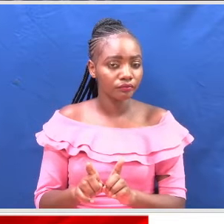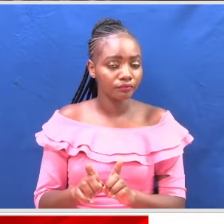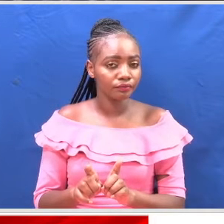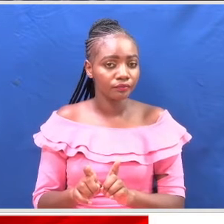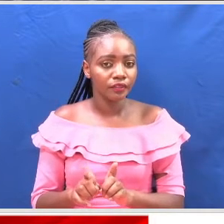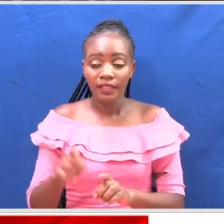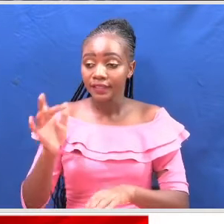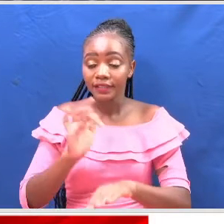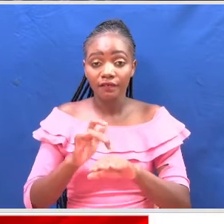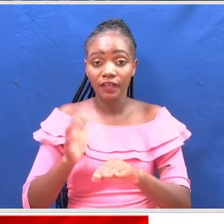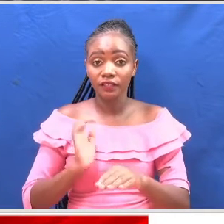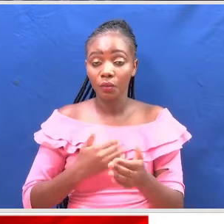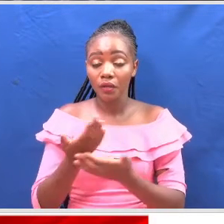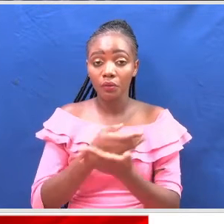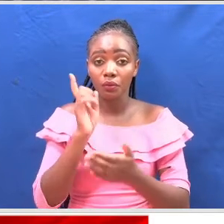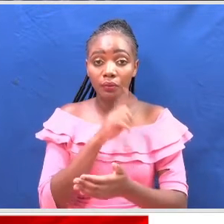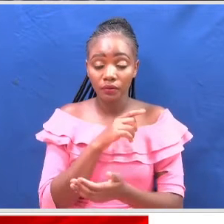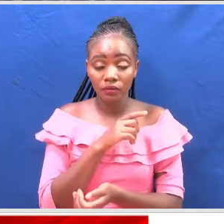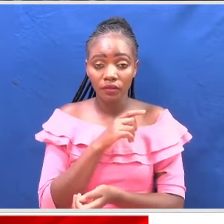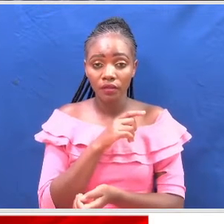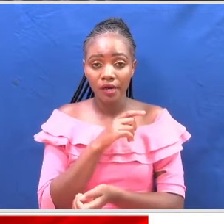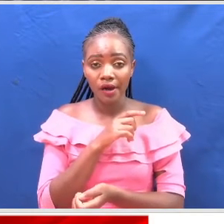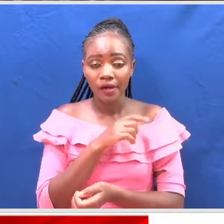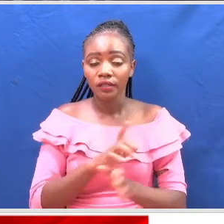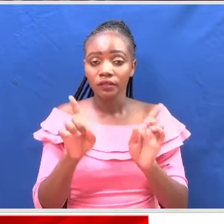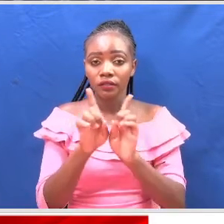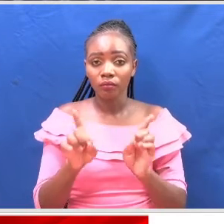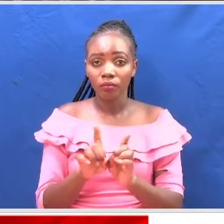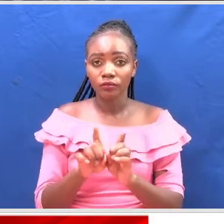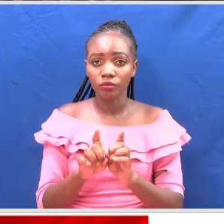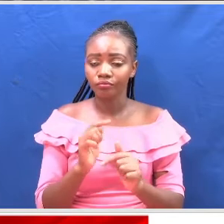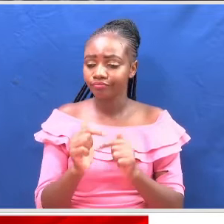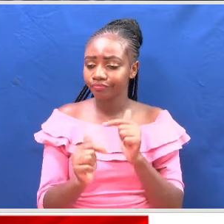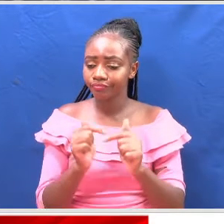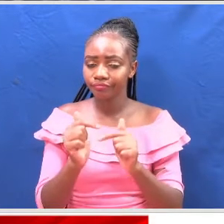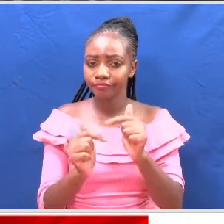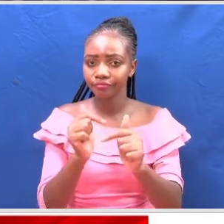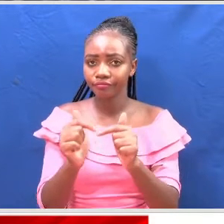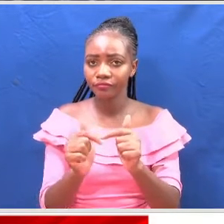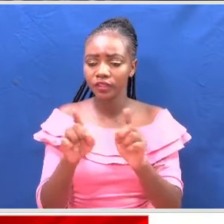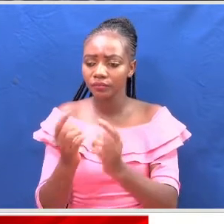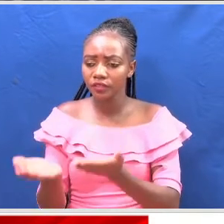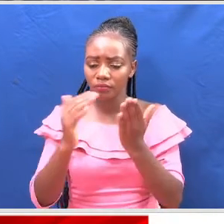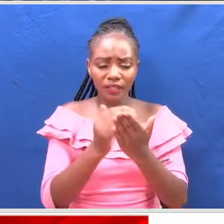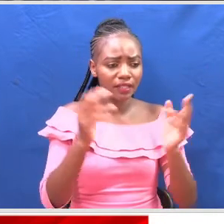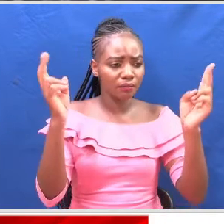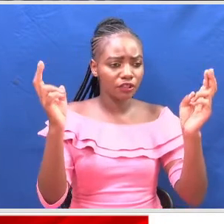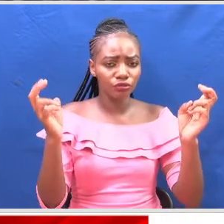It's affected our economy. It's accelerated many of the issues which were